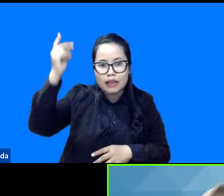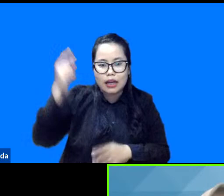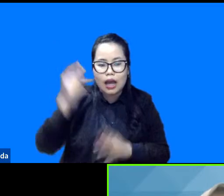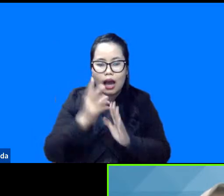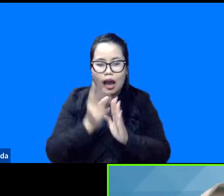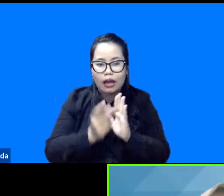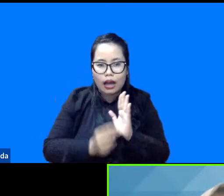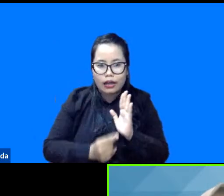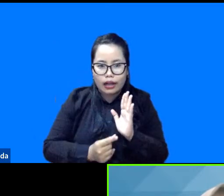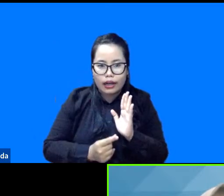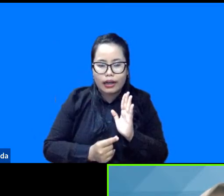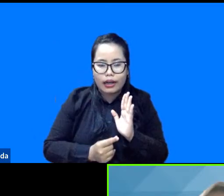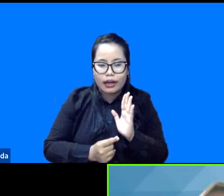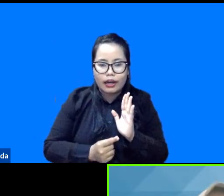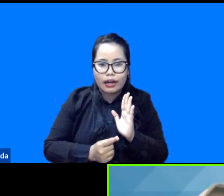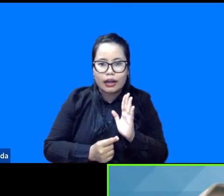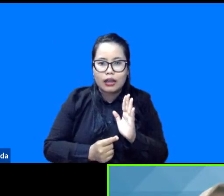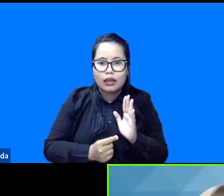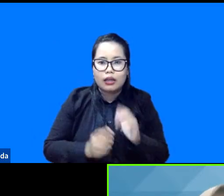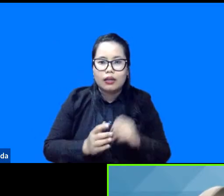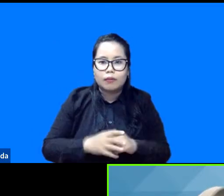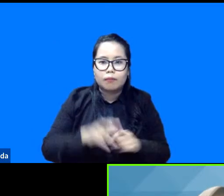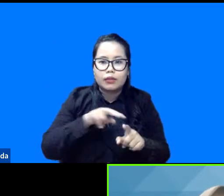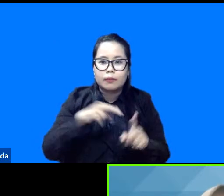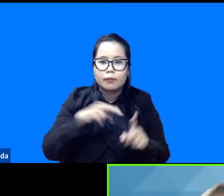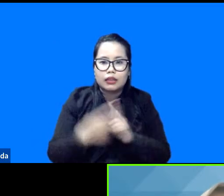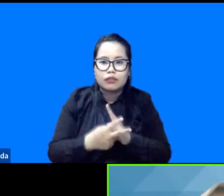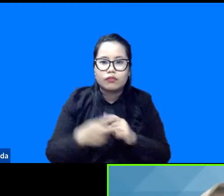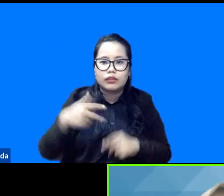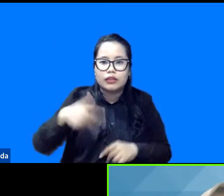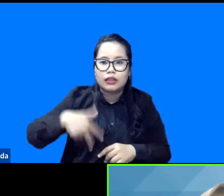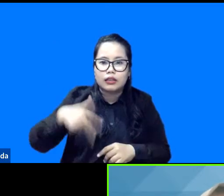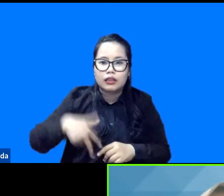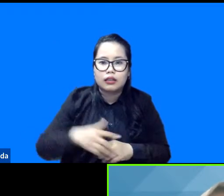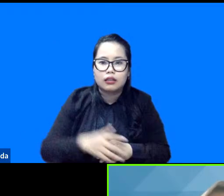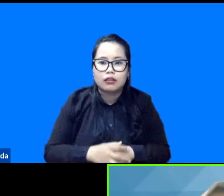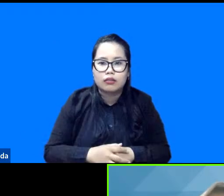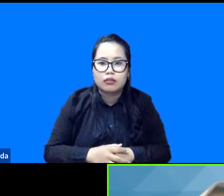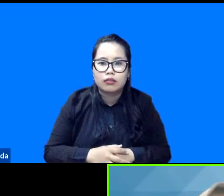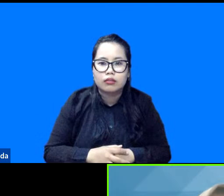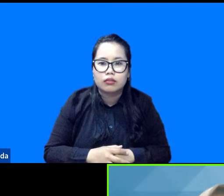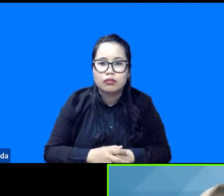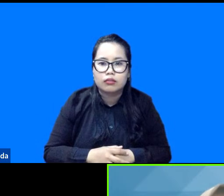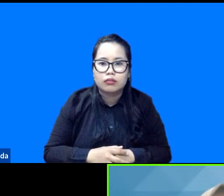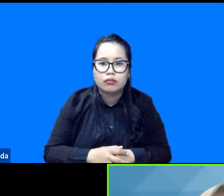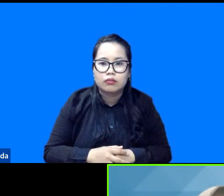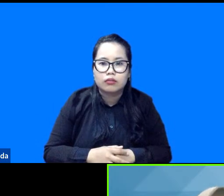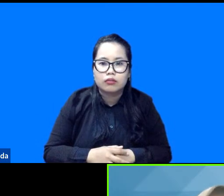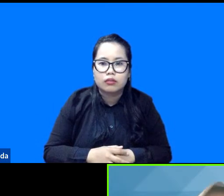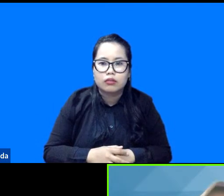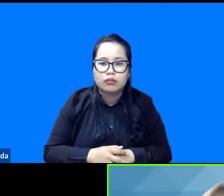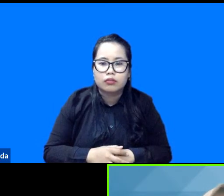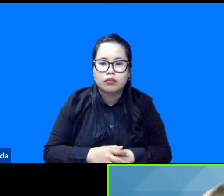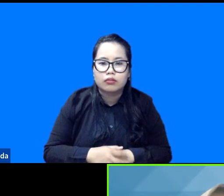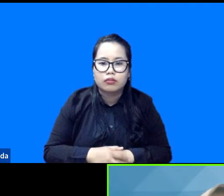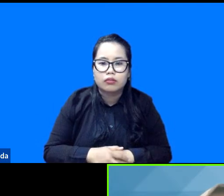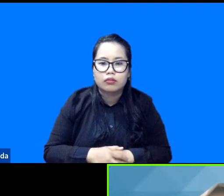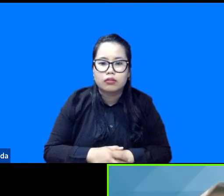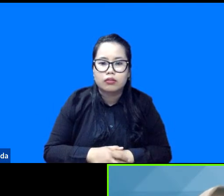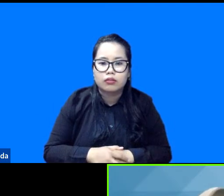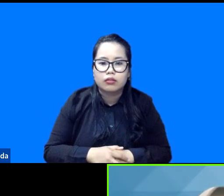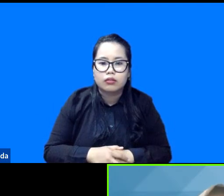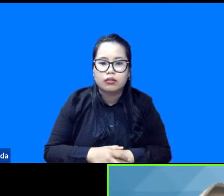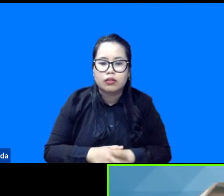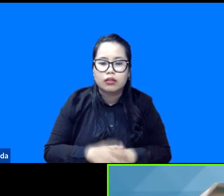good, but if we would like to implementing these tools, it needs more fund